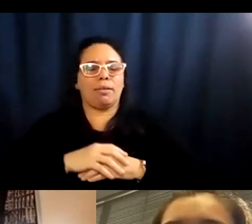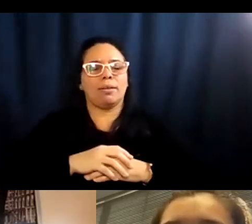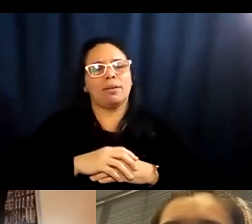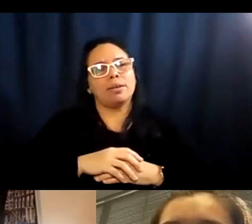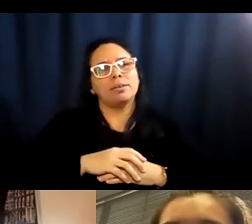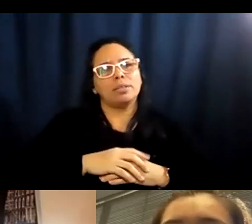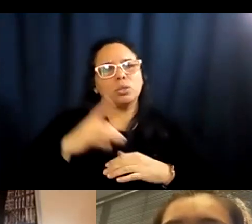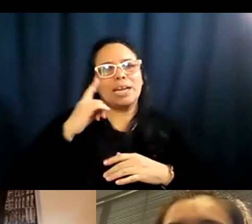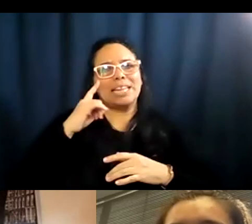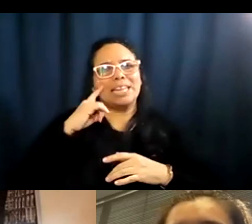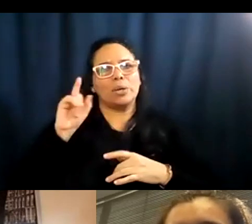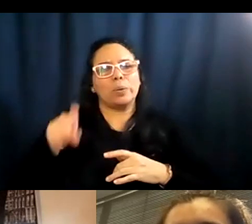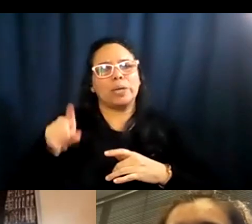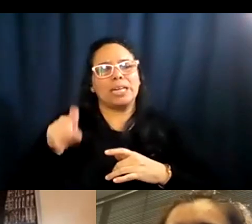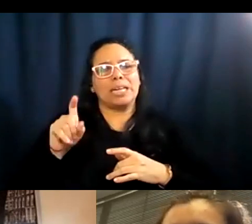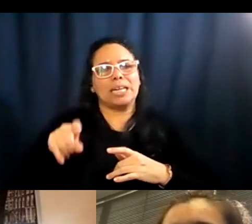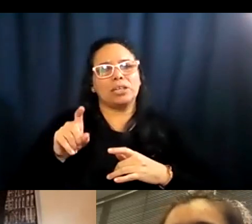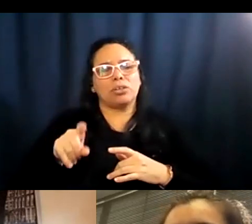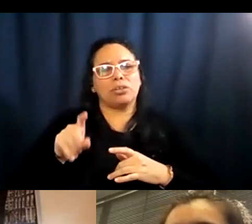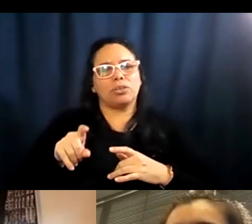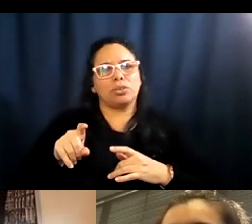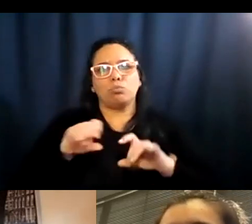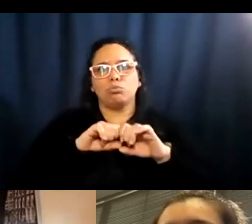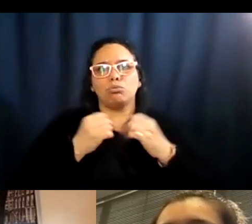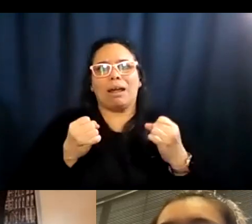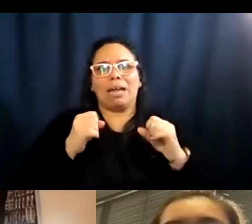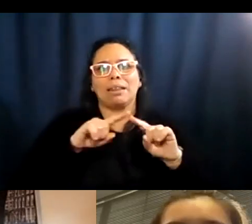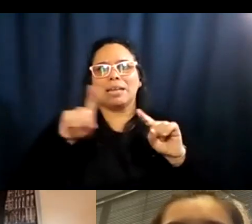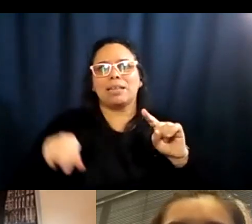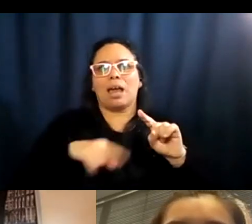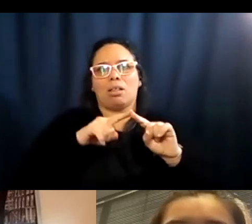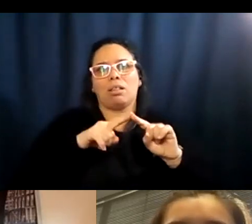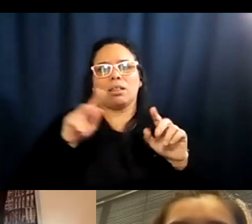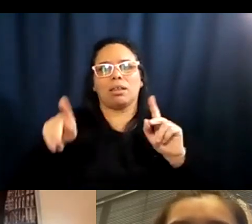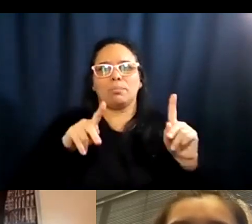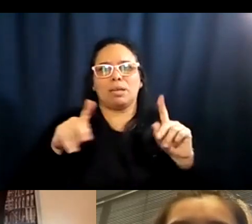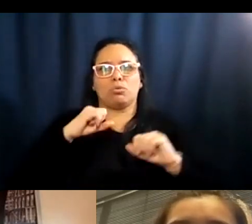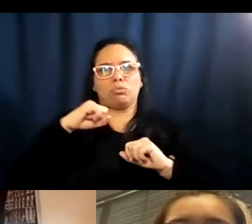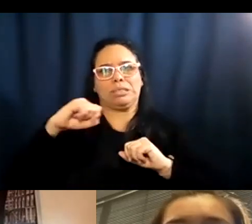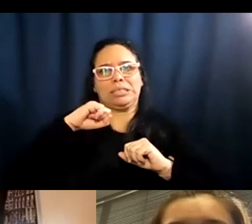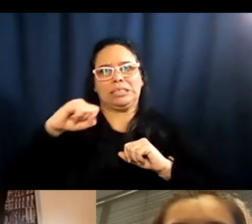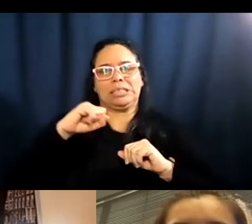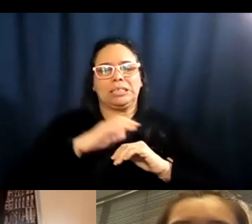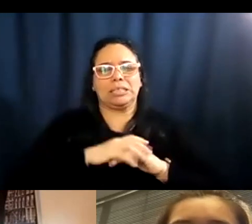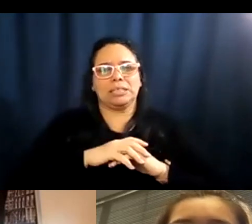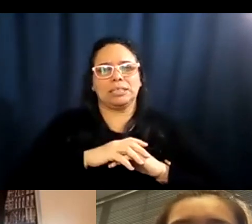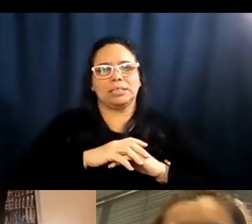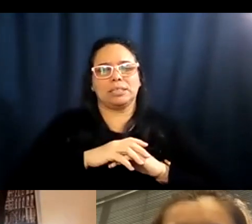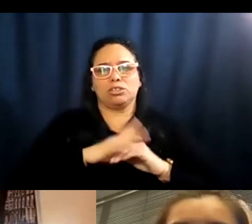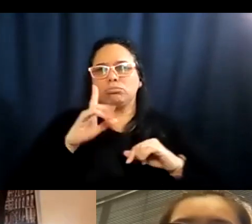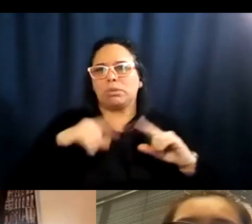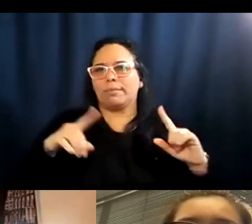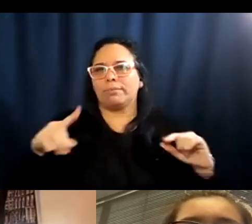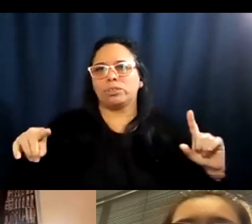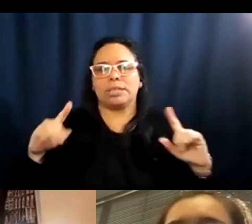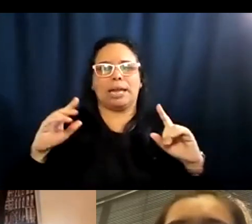just need to break that cycle of people resisting to, you know, diversity and equity